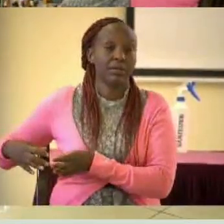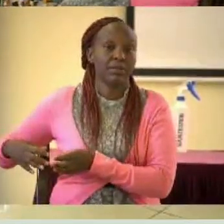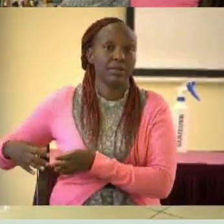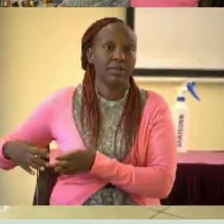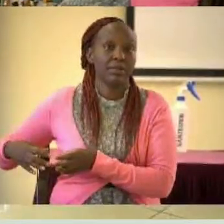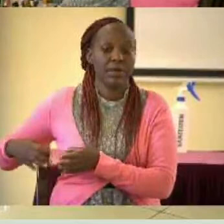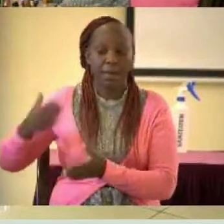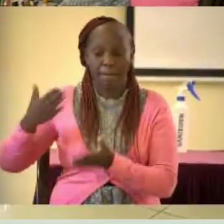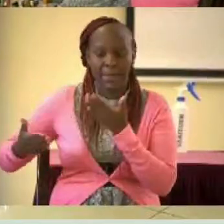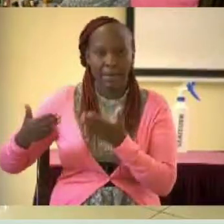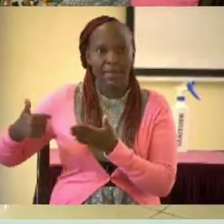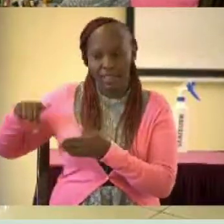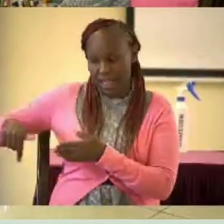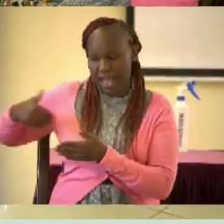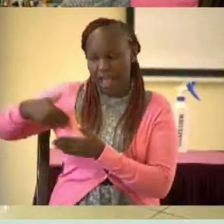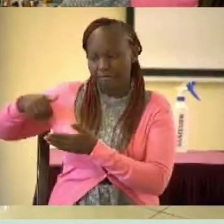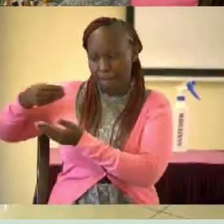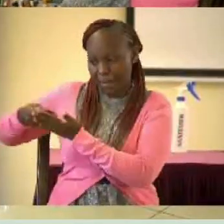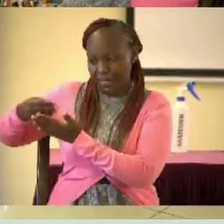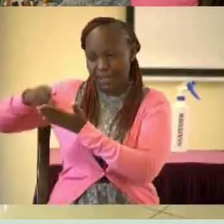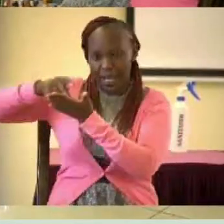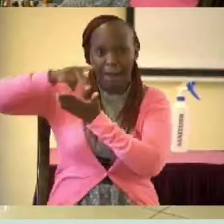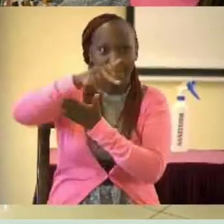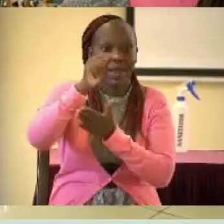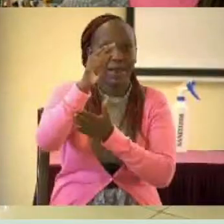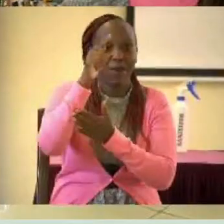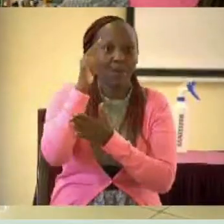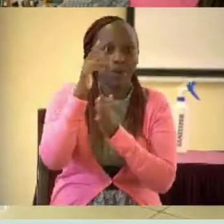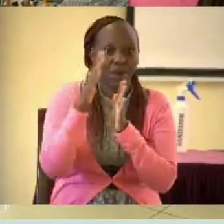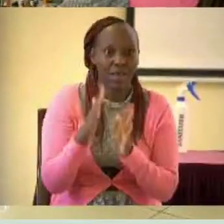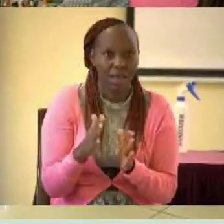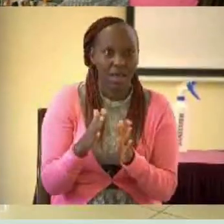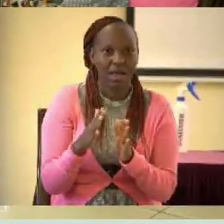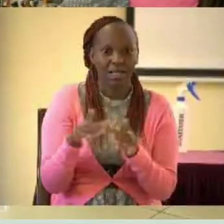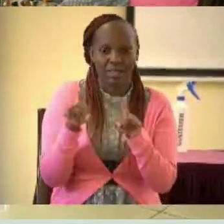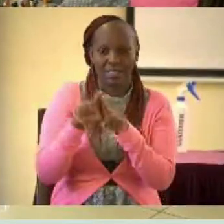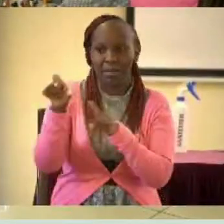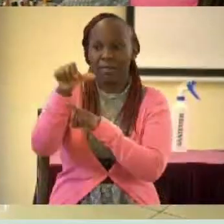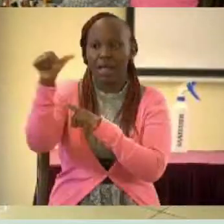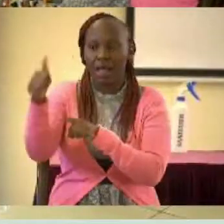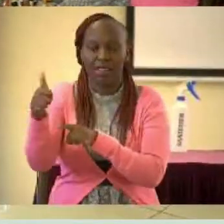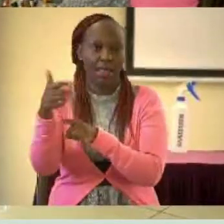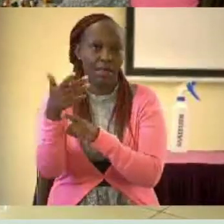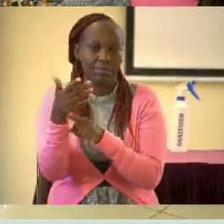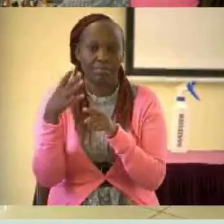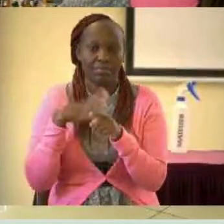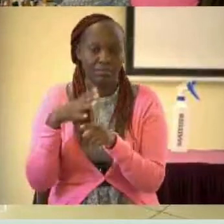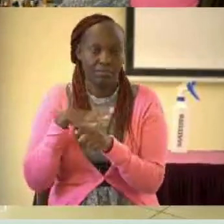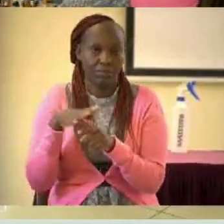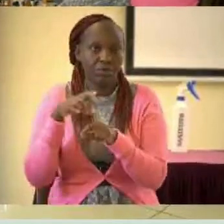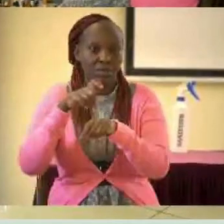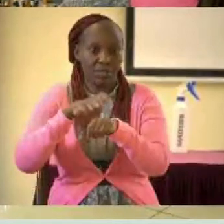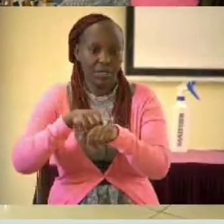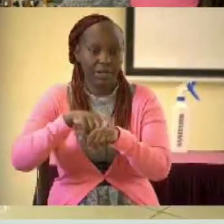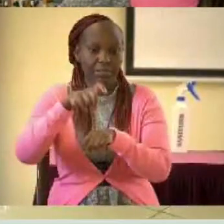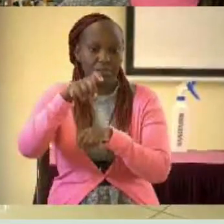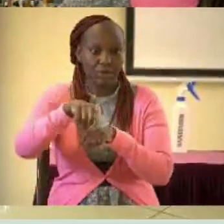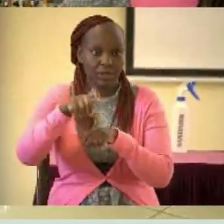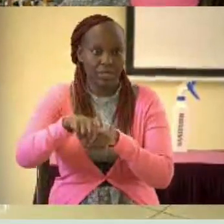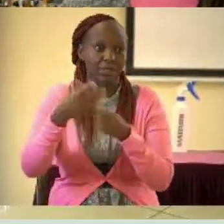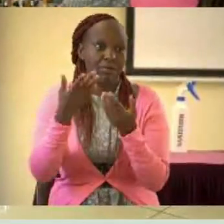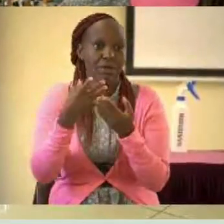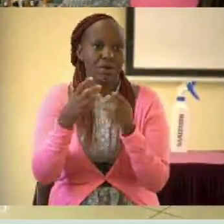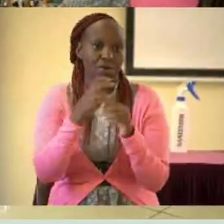were to have money and pay us like regular advocates when we take